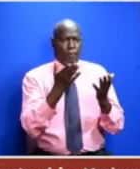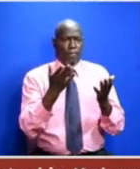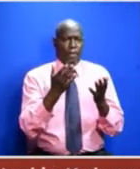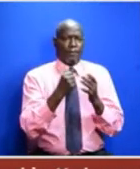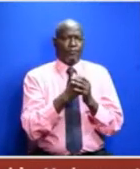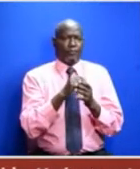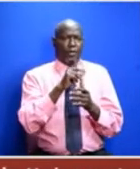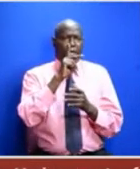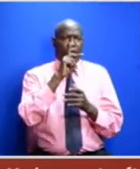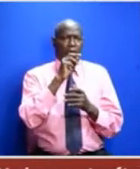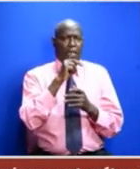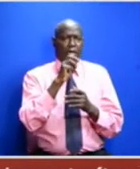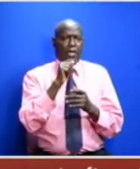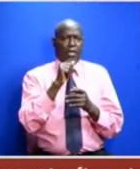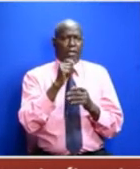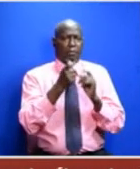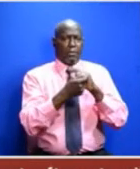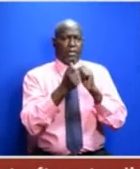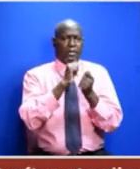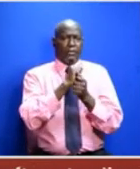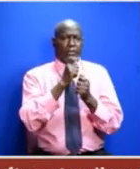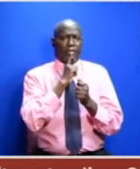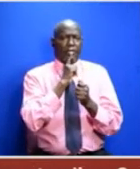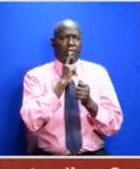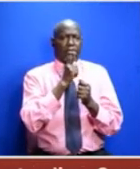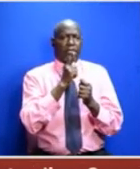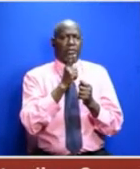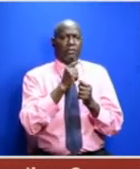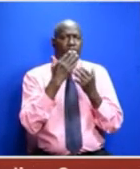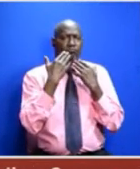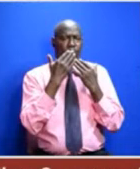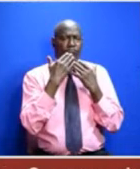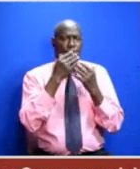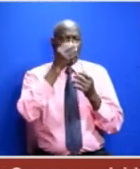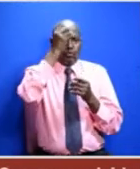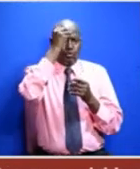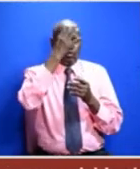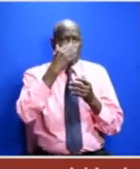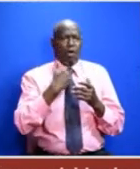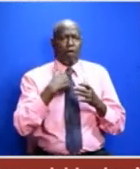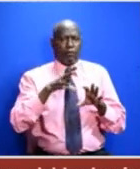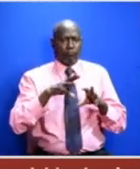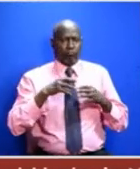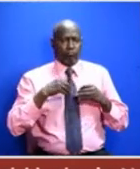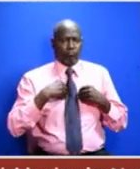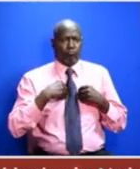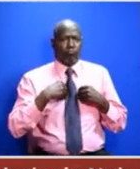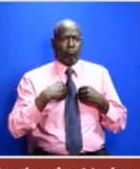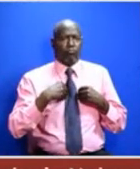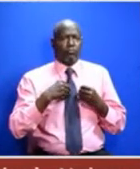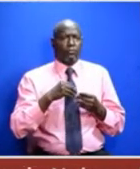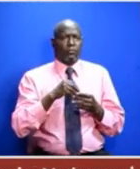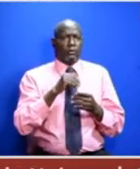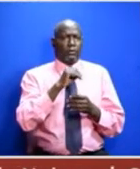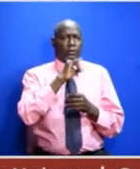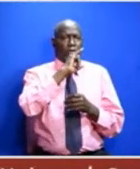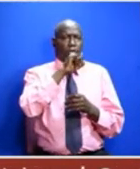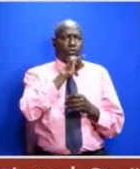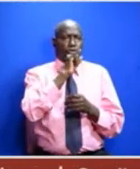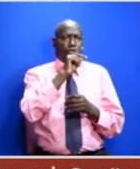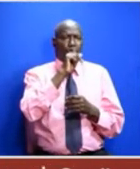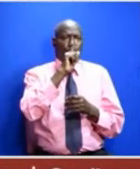Kiarie Badilisha expressed his gratitude, saying that the students had embraced the Jitume digital hubs